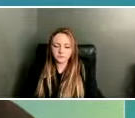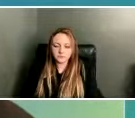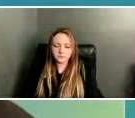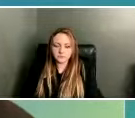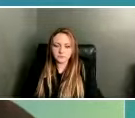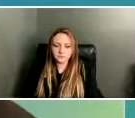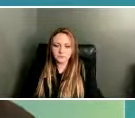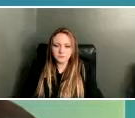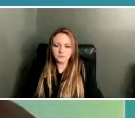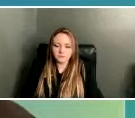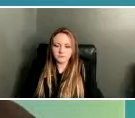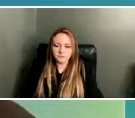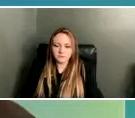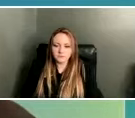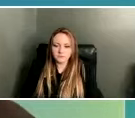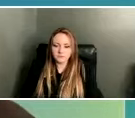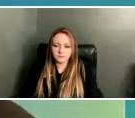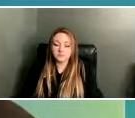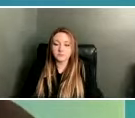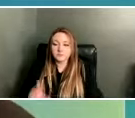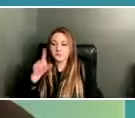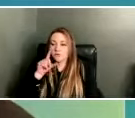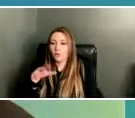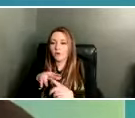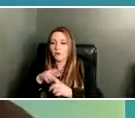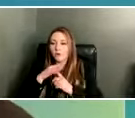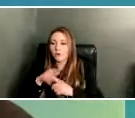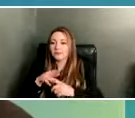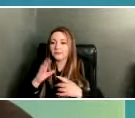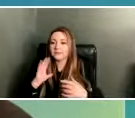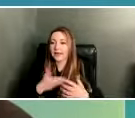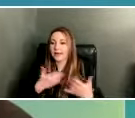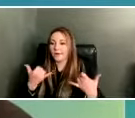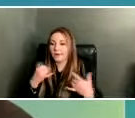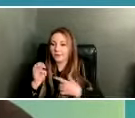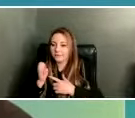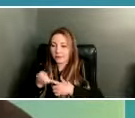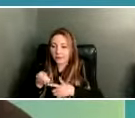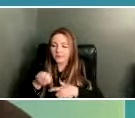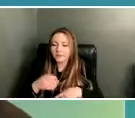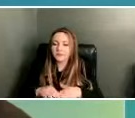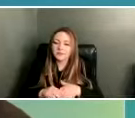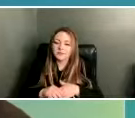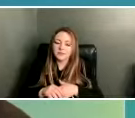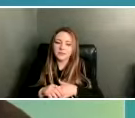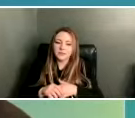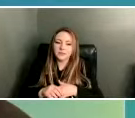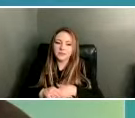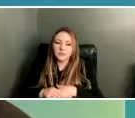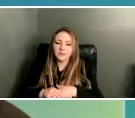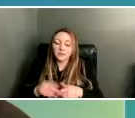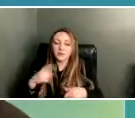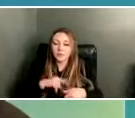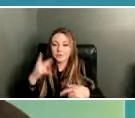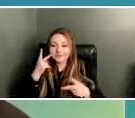in the context of our current climate, our current environment, we're seeing more